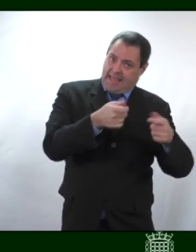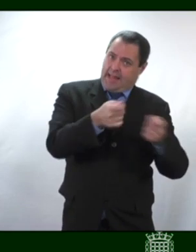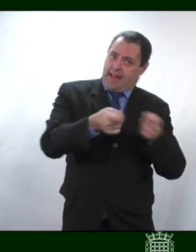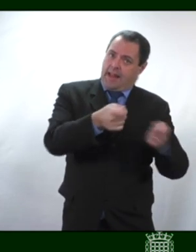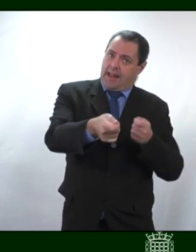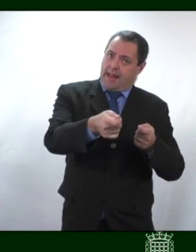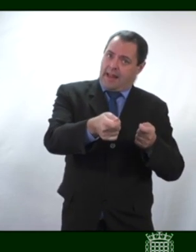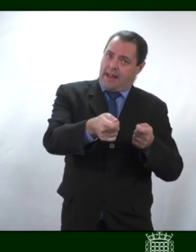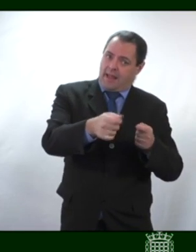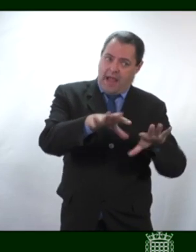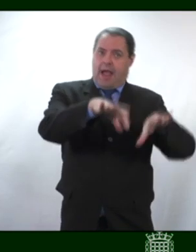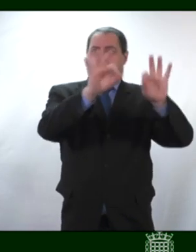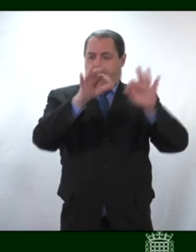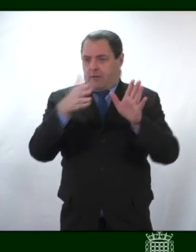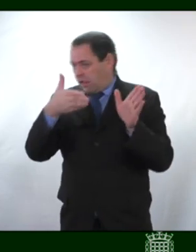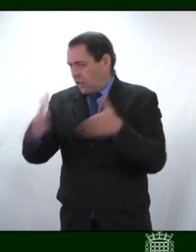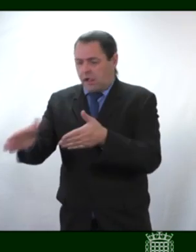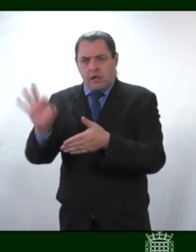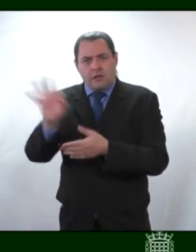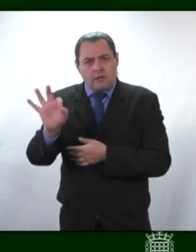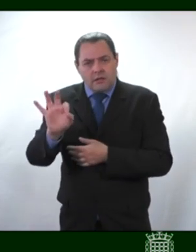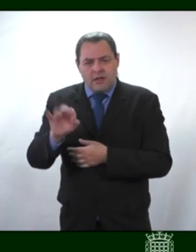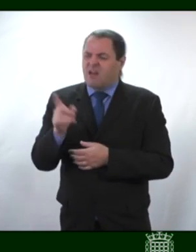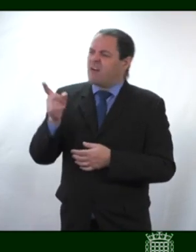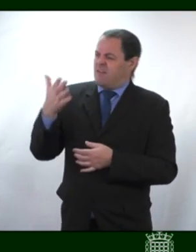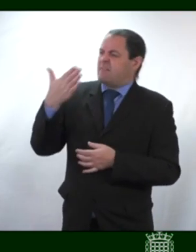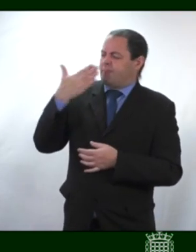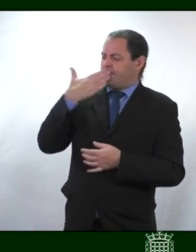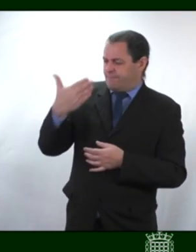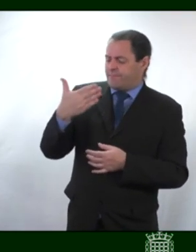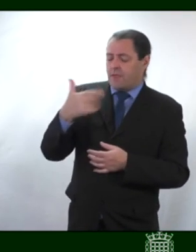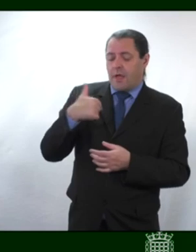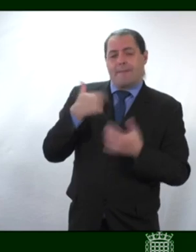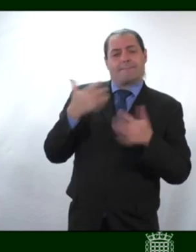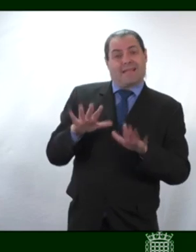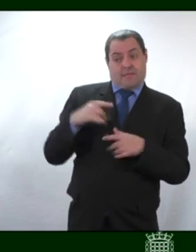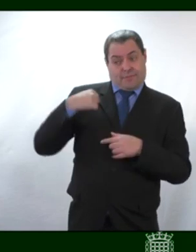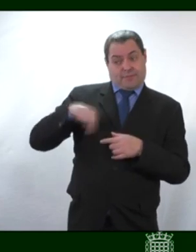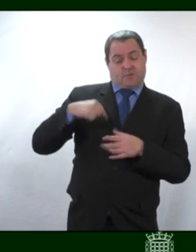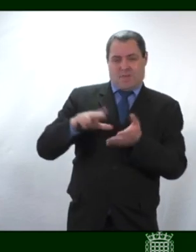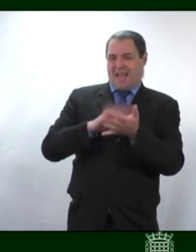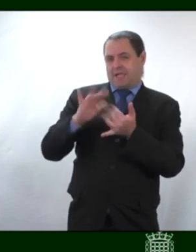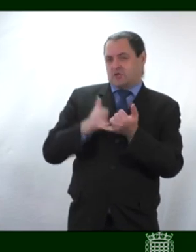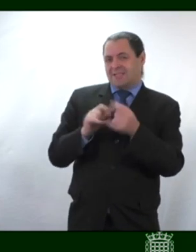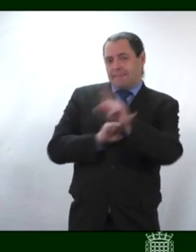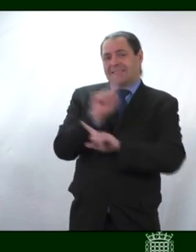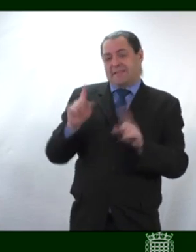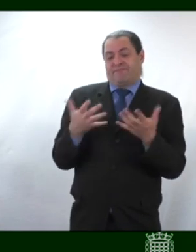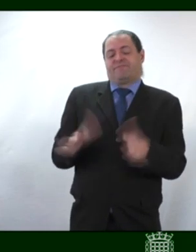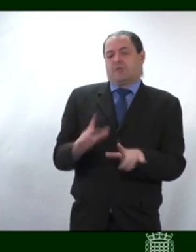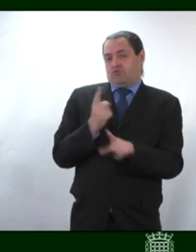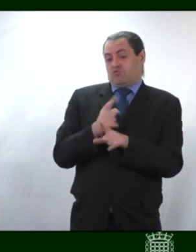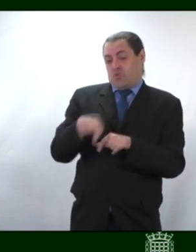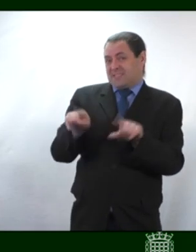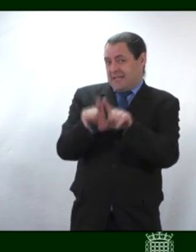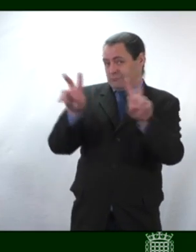give my honourable friend that assurance, and I had a meeting on this with the NHS only this week. The good news is that the